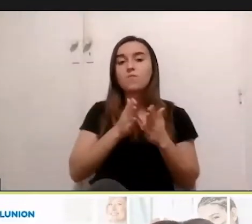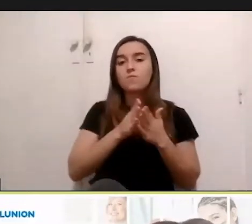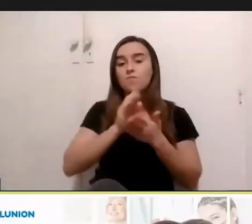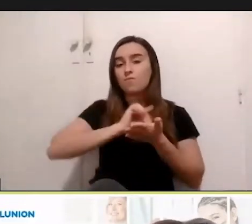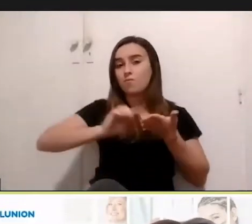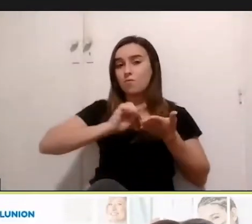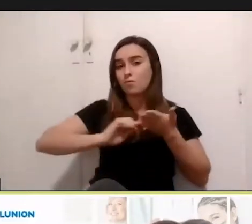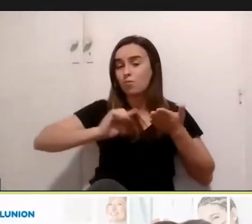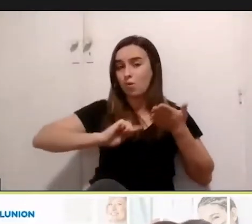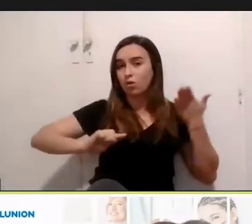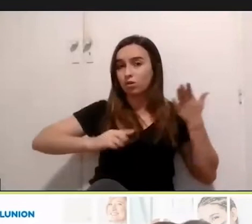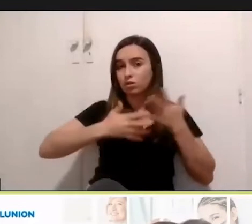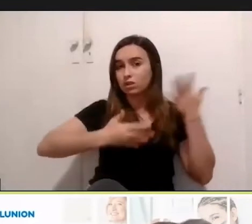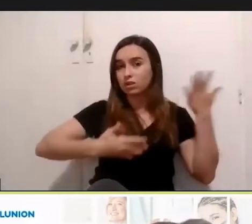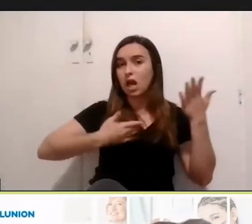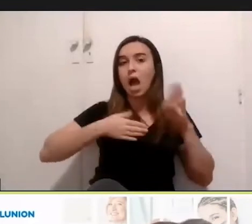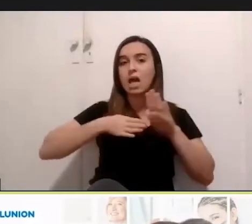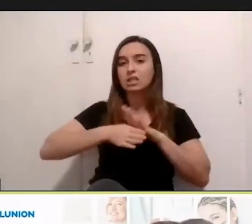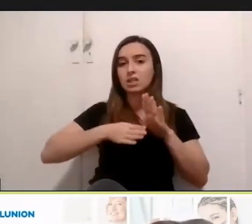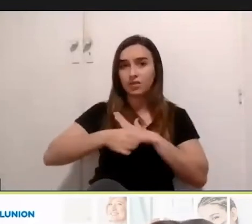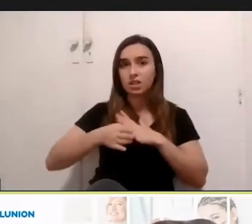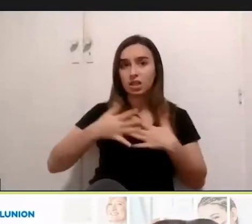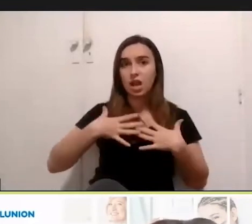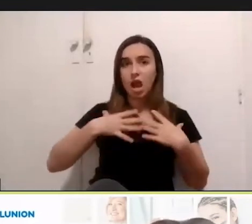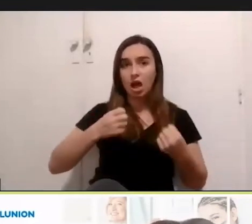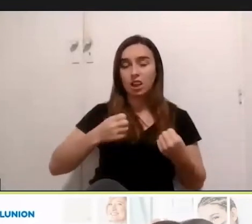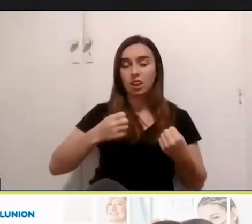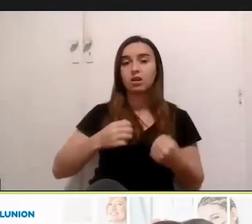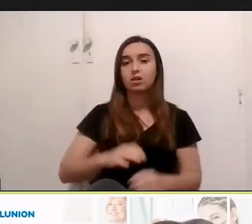in health telemonitoring devices.